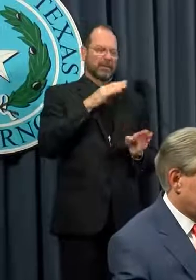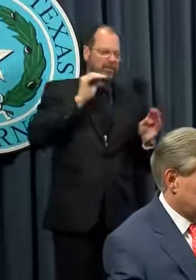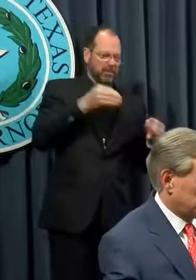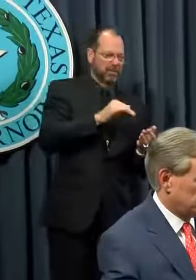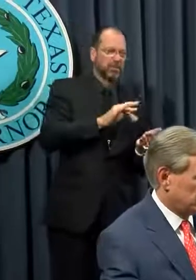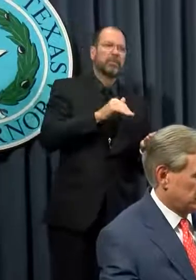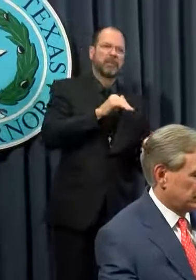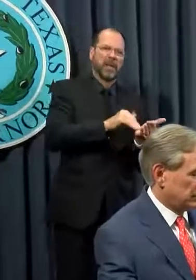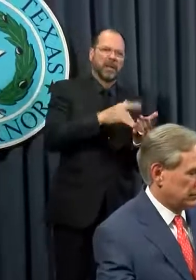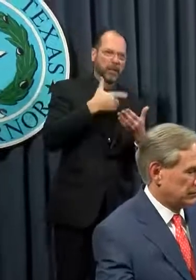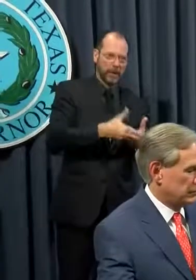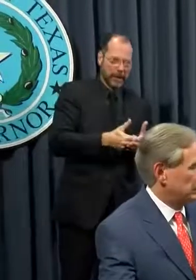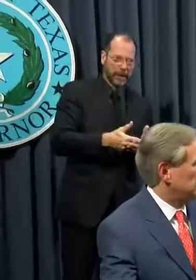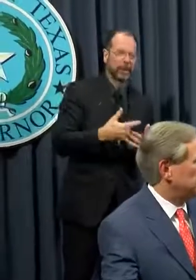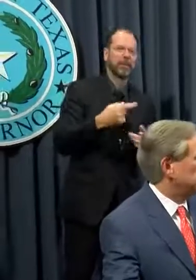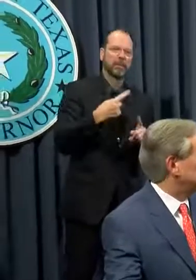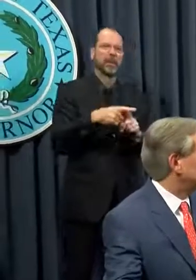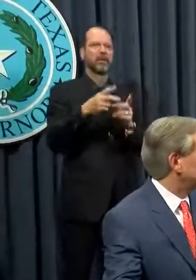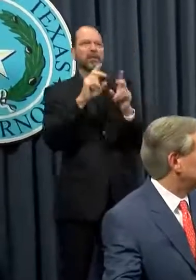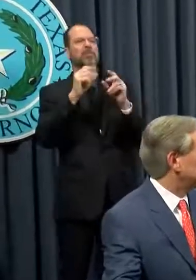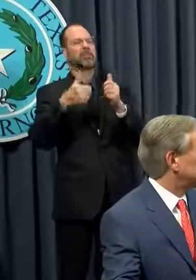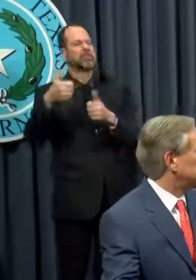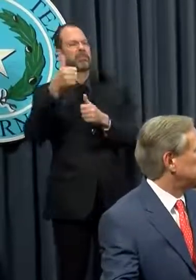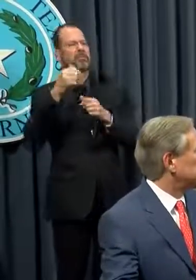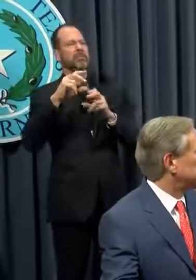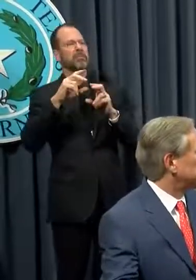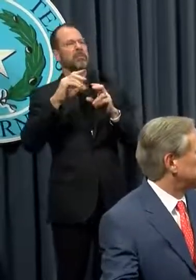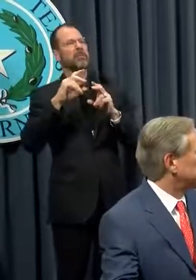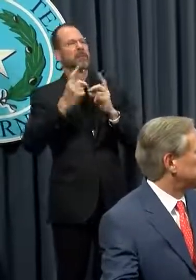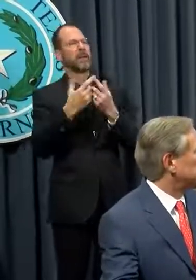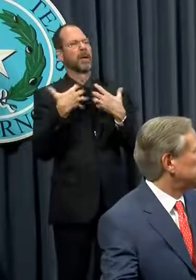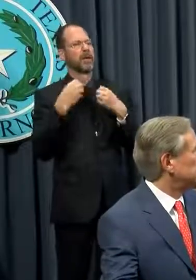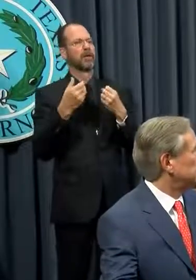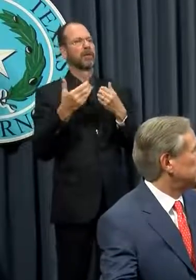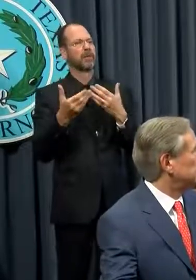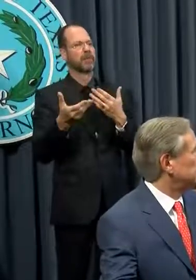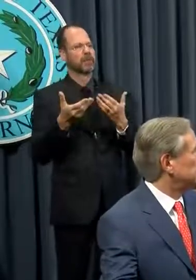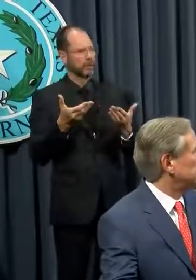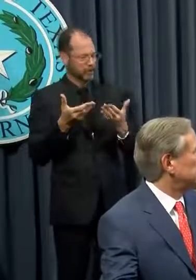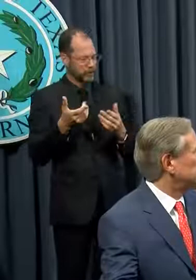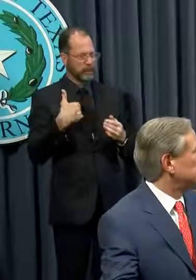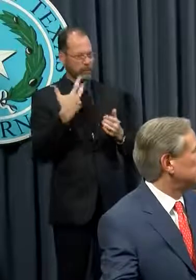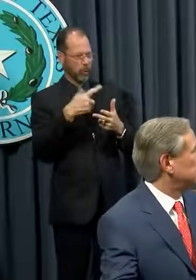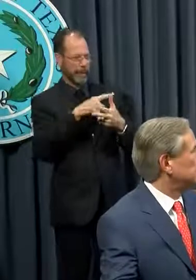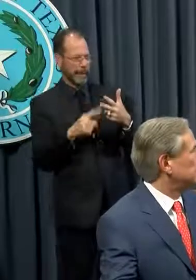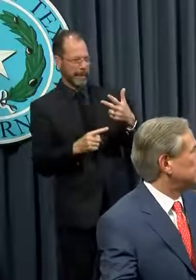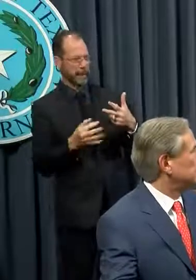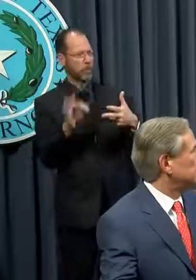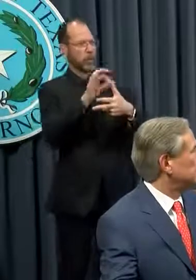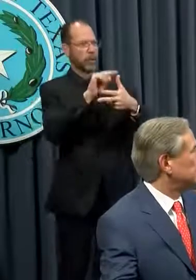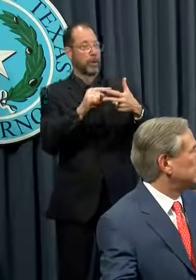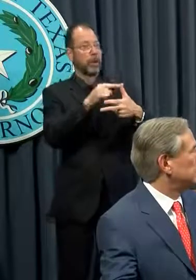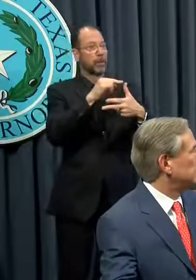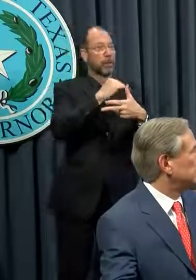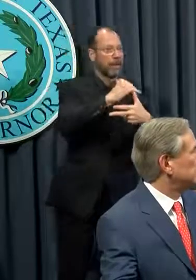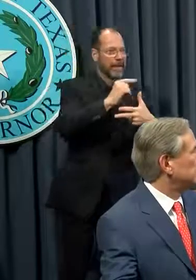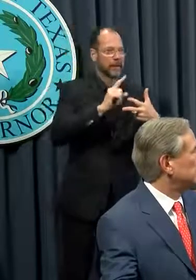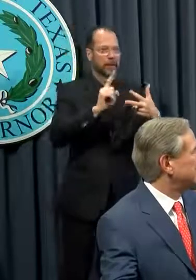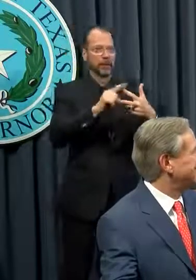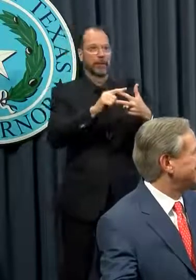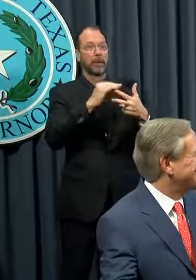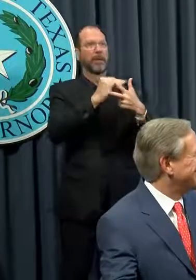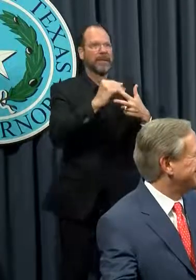for the Texas Department of State Health Services. And as a public health physician, I have 3 priorities. Number 1, prevention. Number